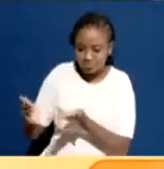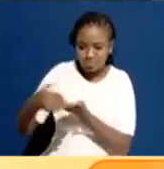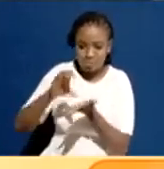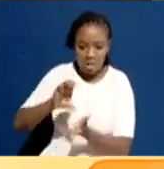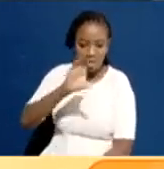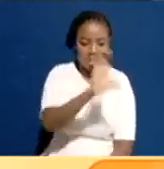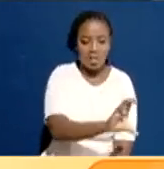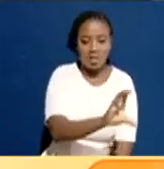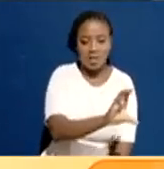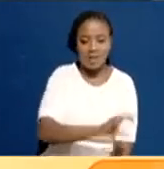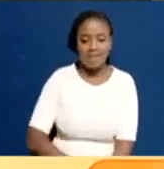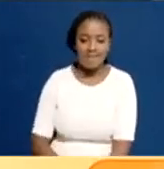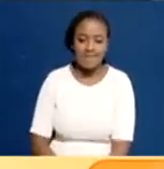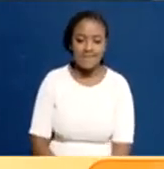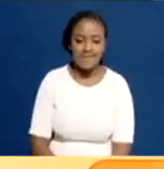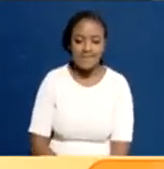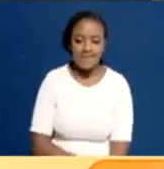Safin Achieng Omar, Citizen TV.